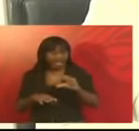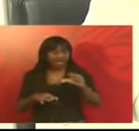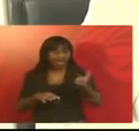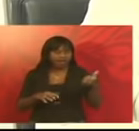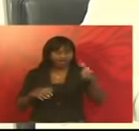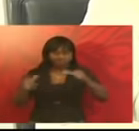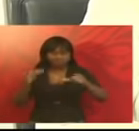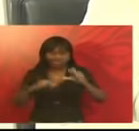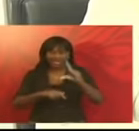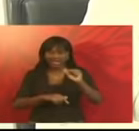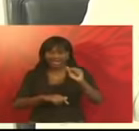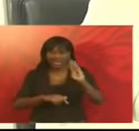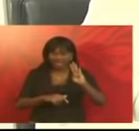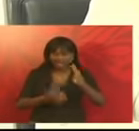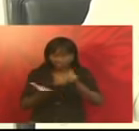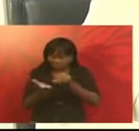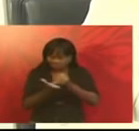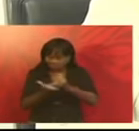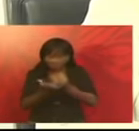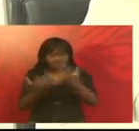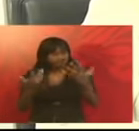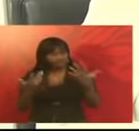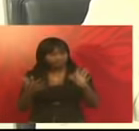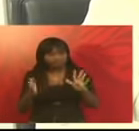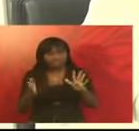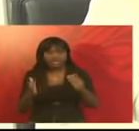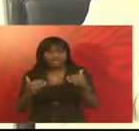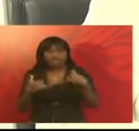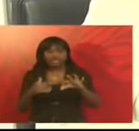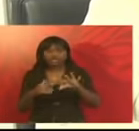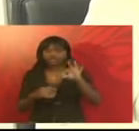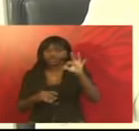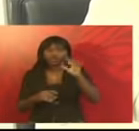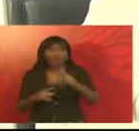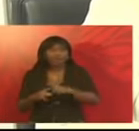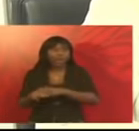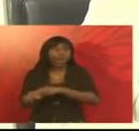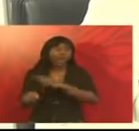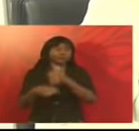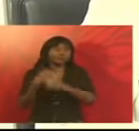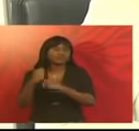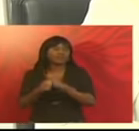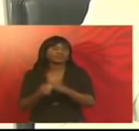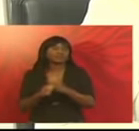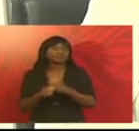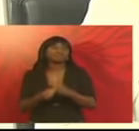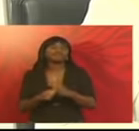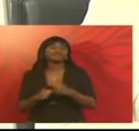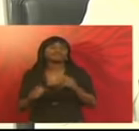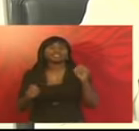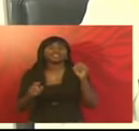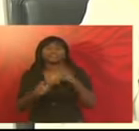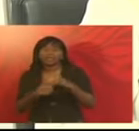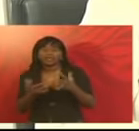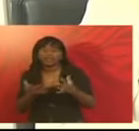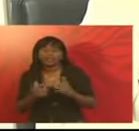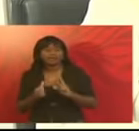in-lab investigations done, and they have found no long-term effects. Yes, it is the first time that this